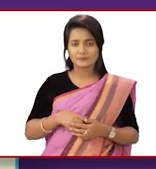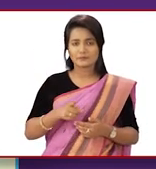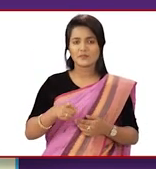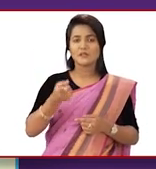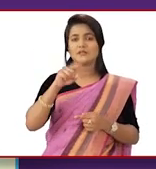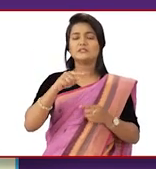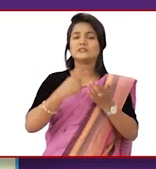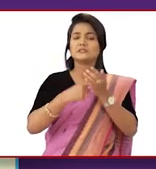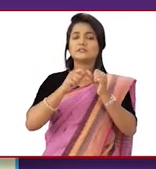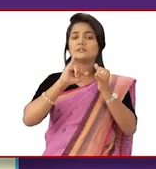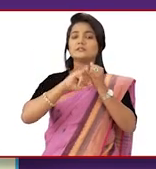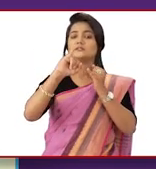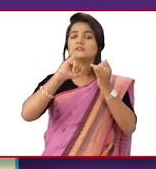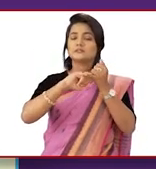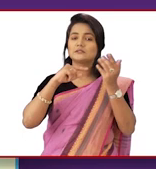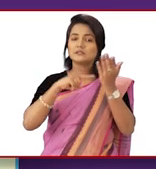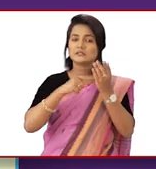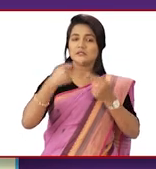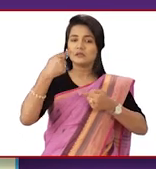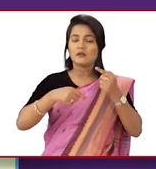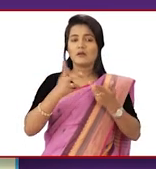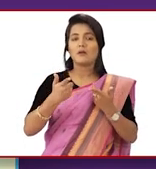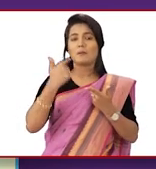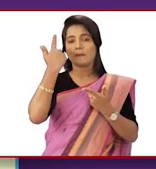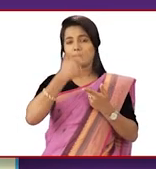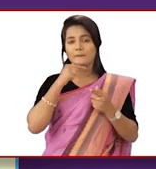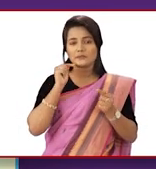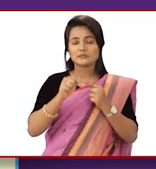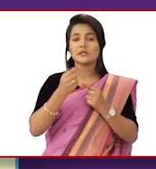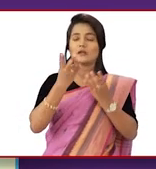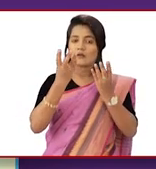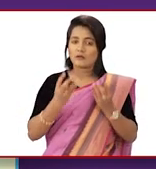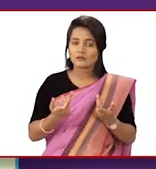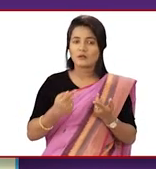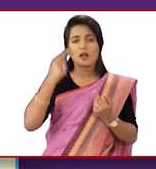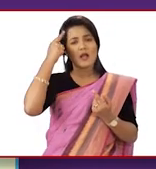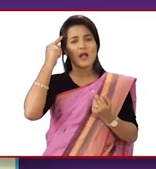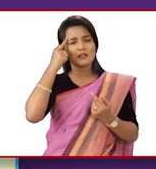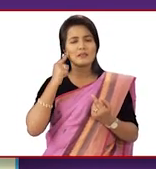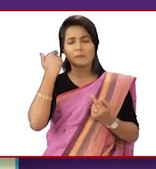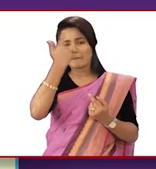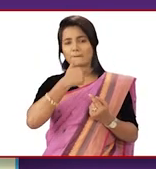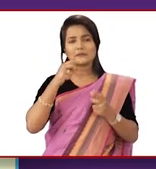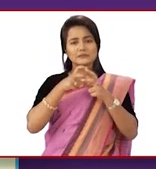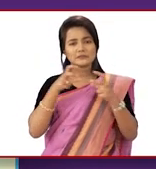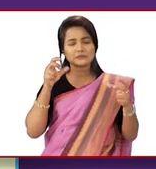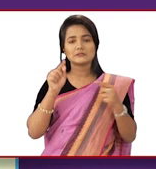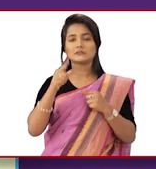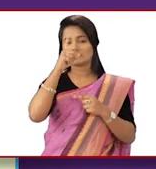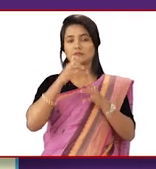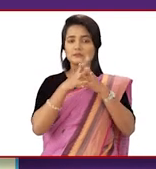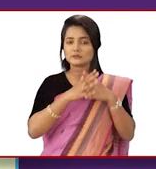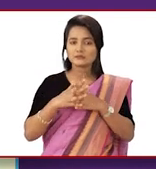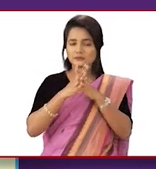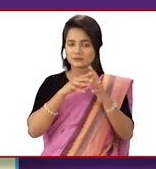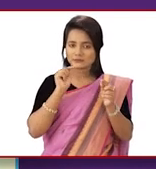racist gunman who defines himself as a Nazi gunned down black people in America. And people are saying, you know, this is